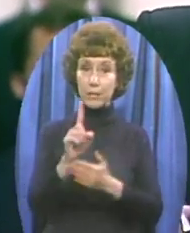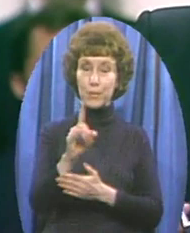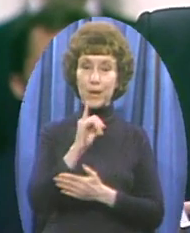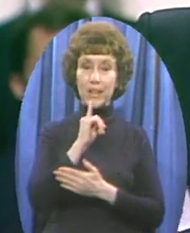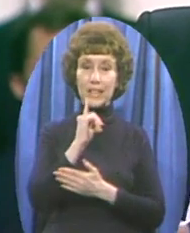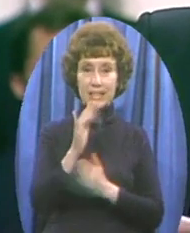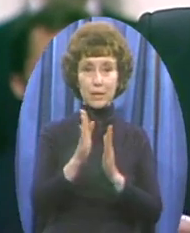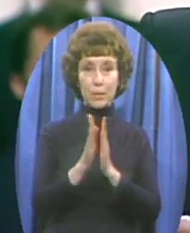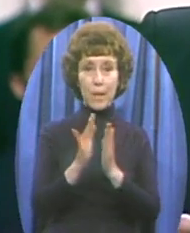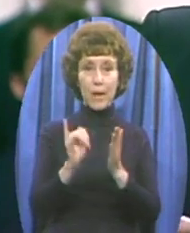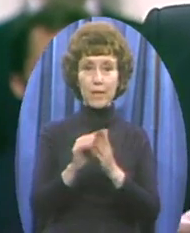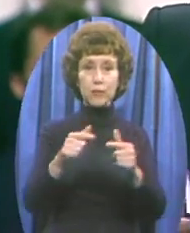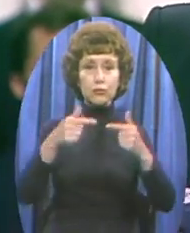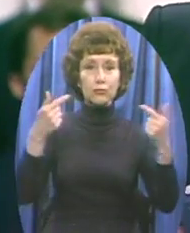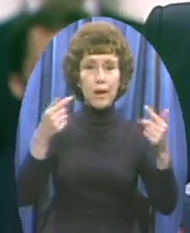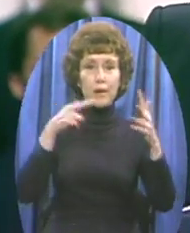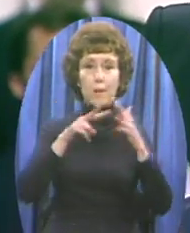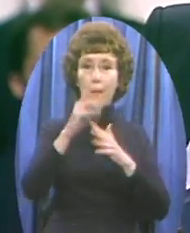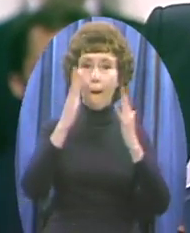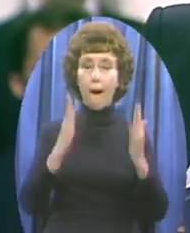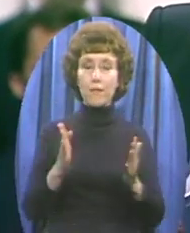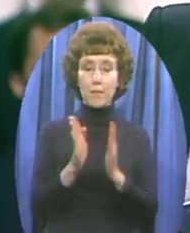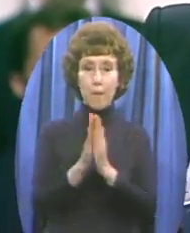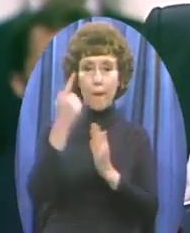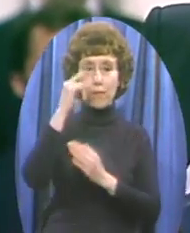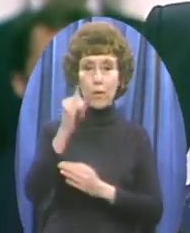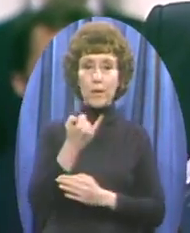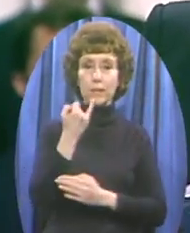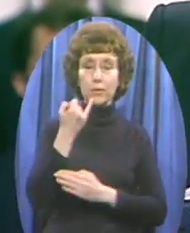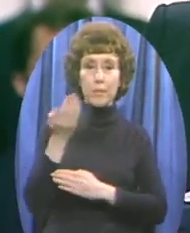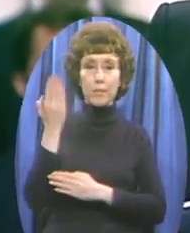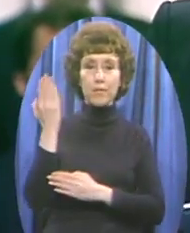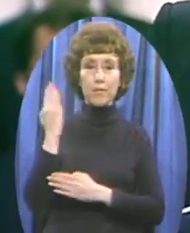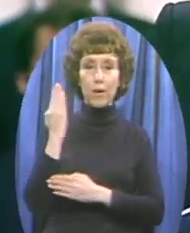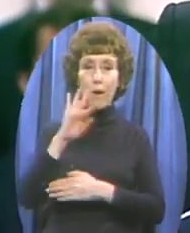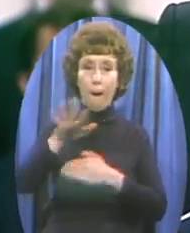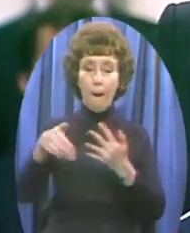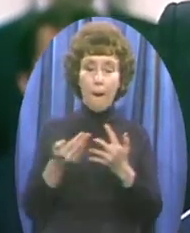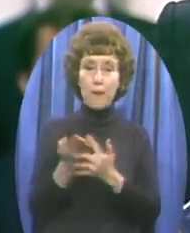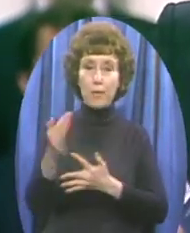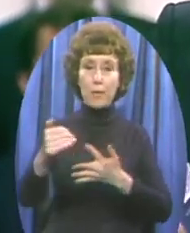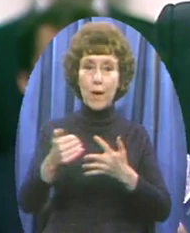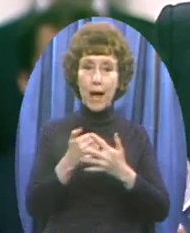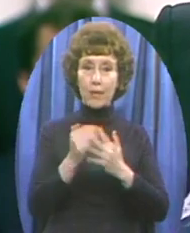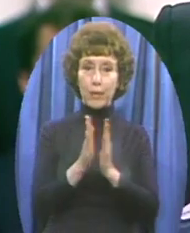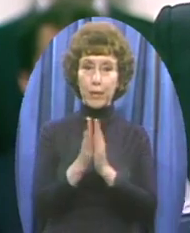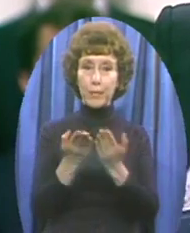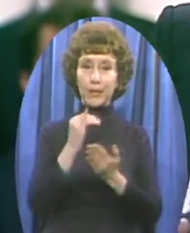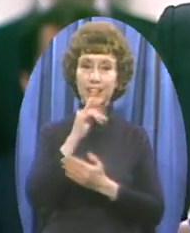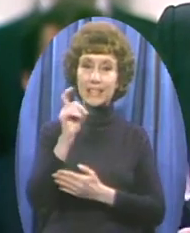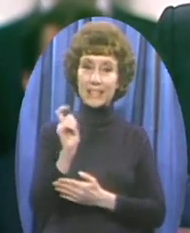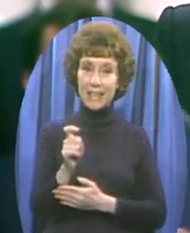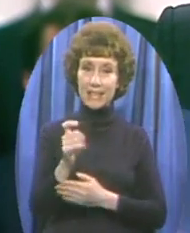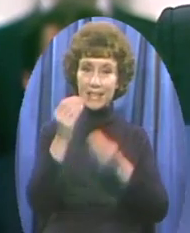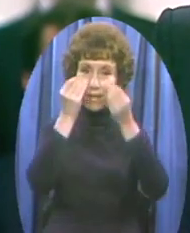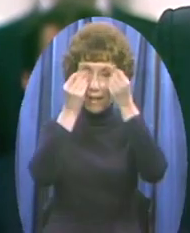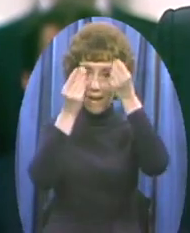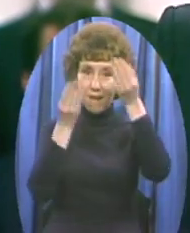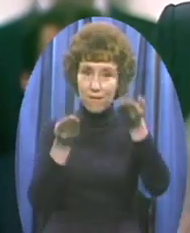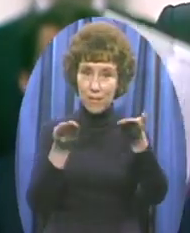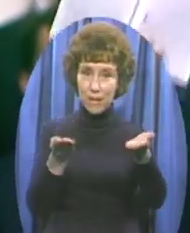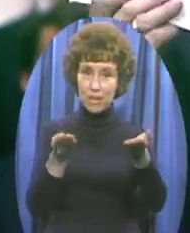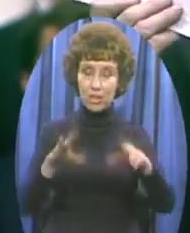of God prayed for Israel. And all through this book, there is the necessary information to give you the steps of